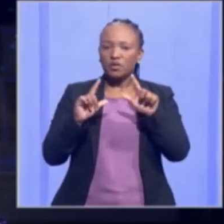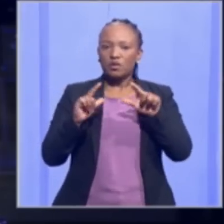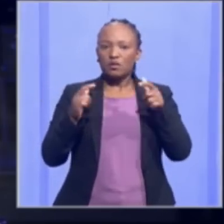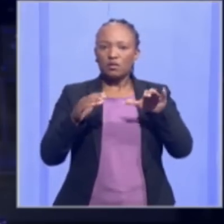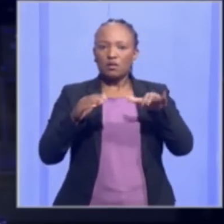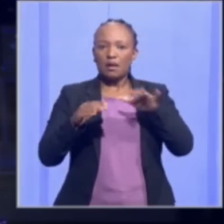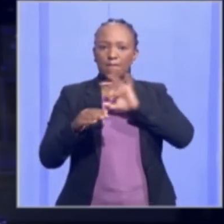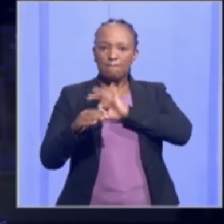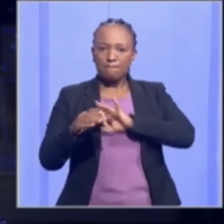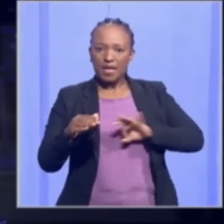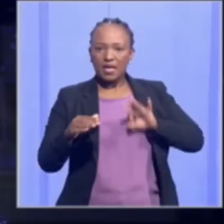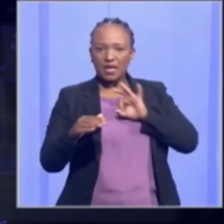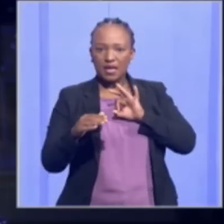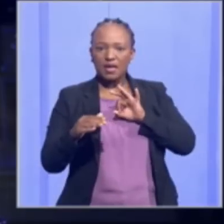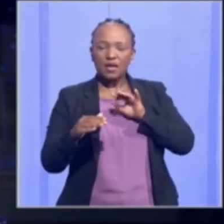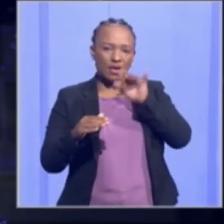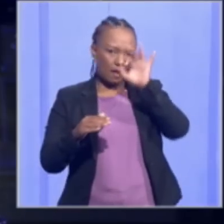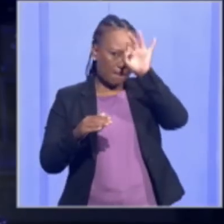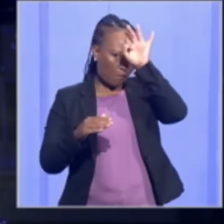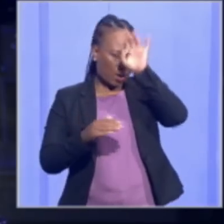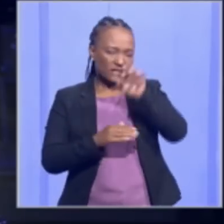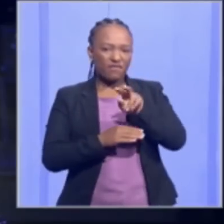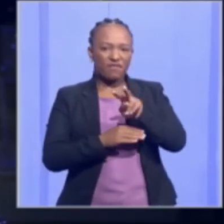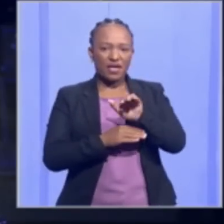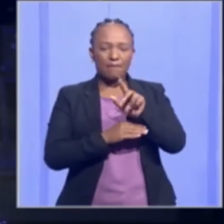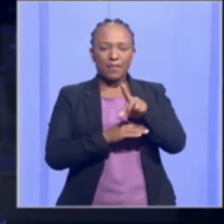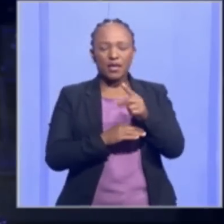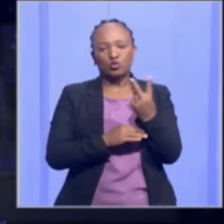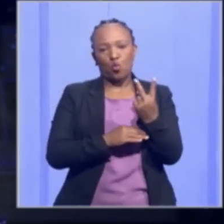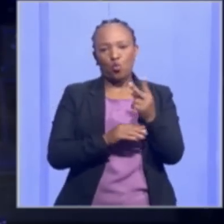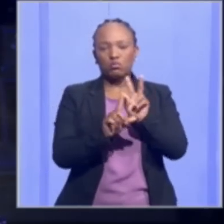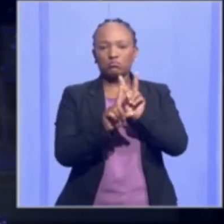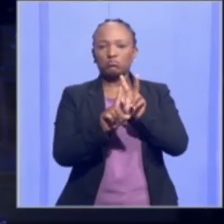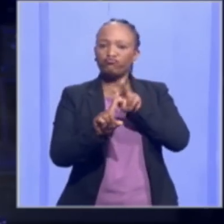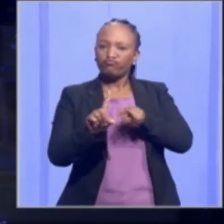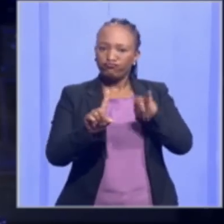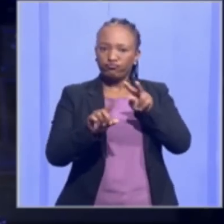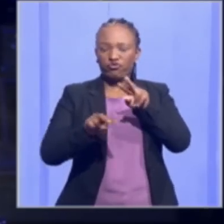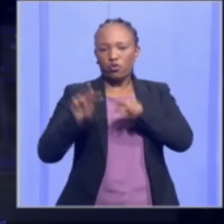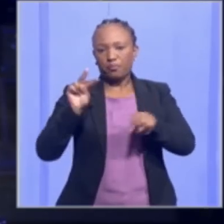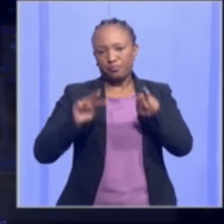meyara di abetswe mapolesa a VIP a mabedi.